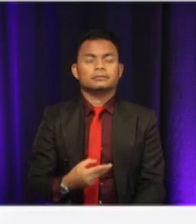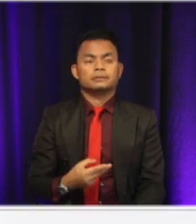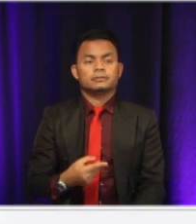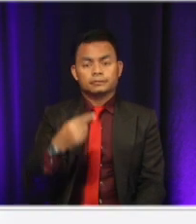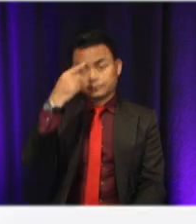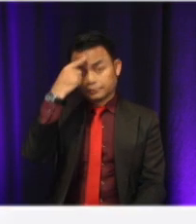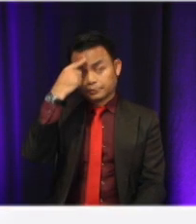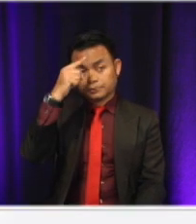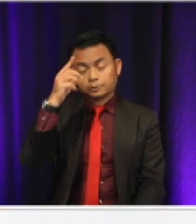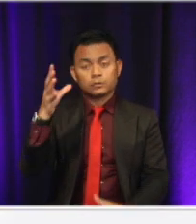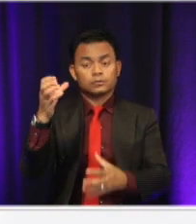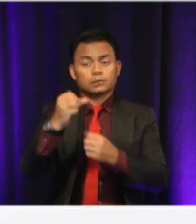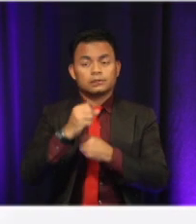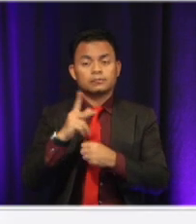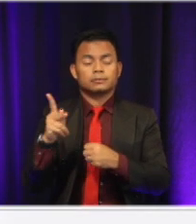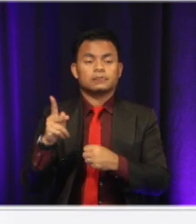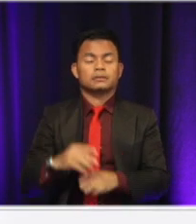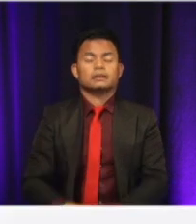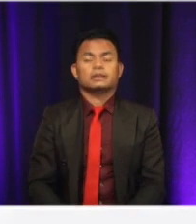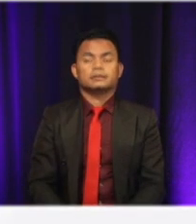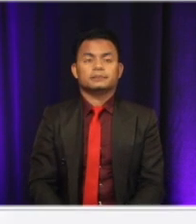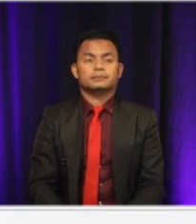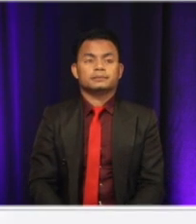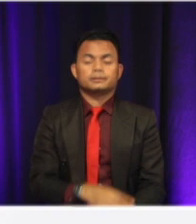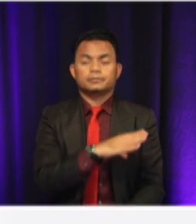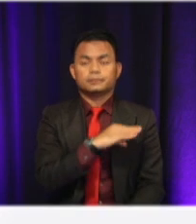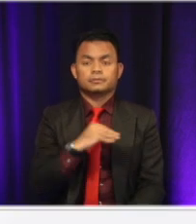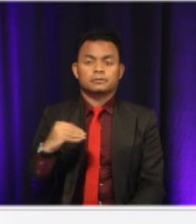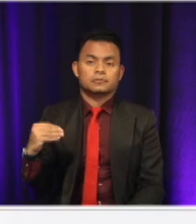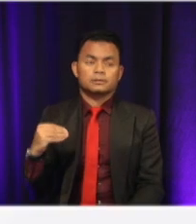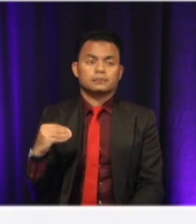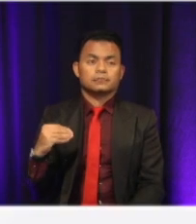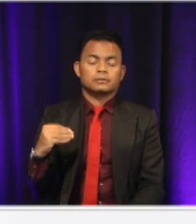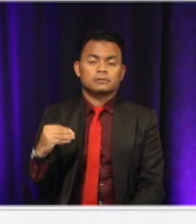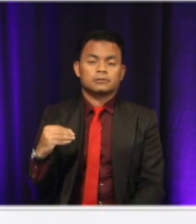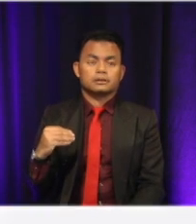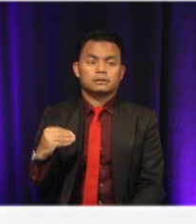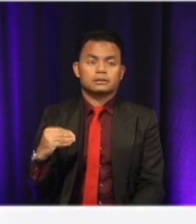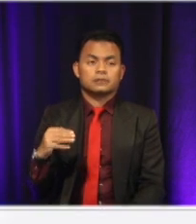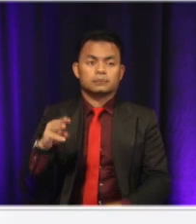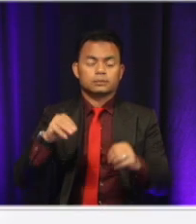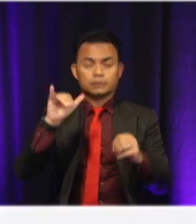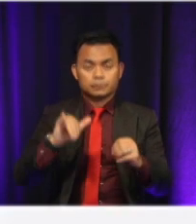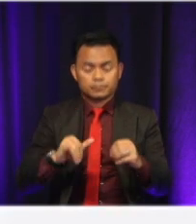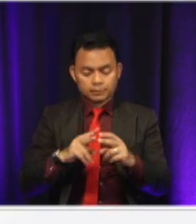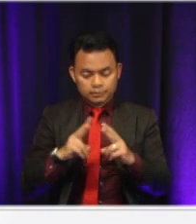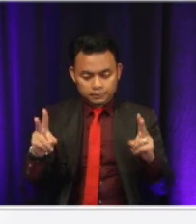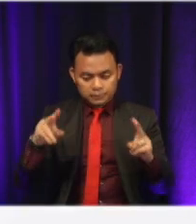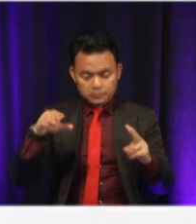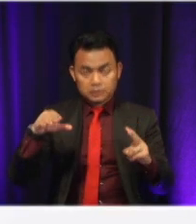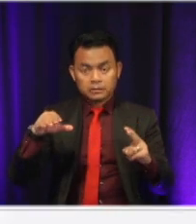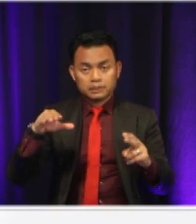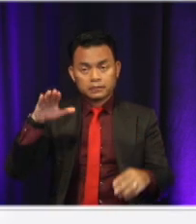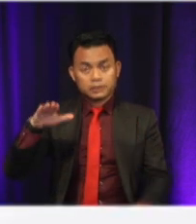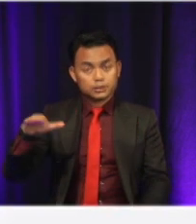to glory, fame, and fortune. Rather, he wanted his young son, if you know your